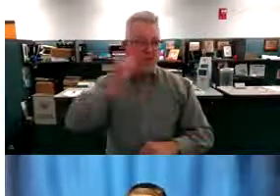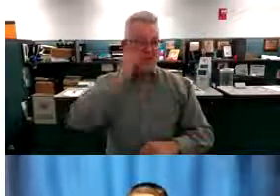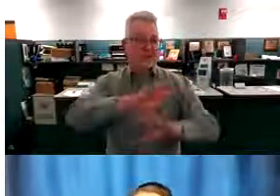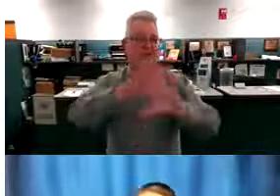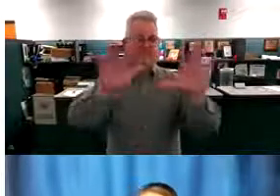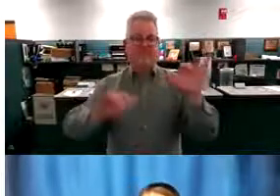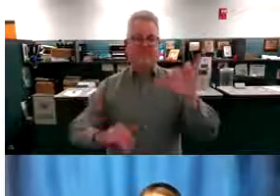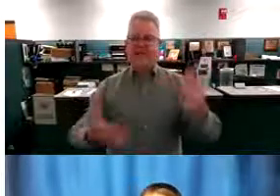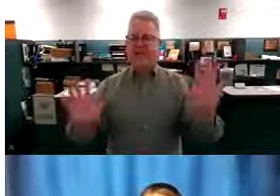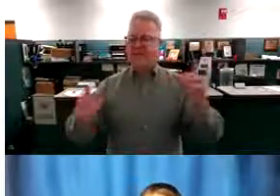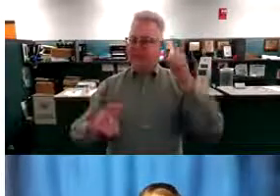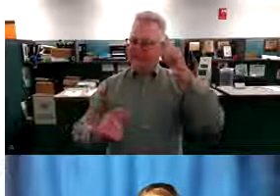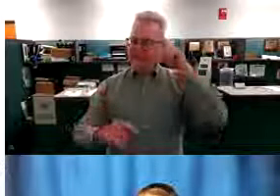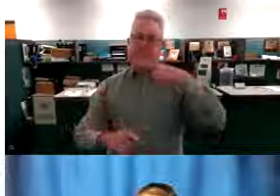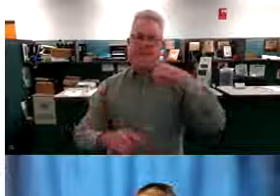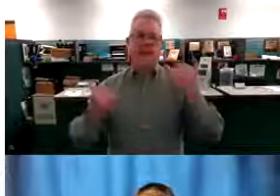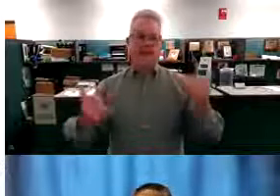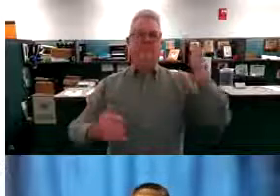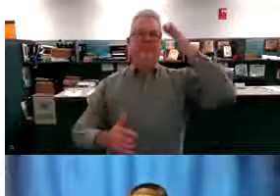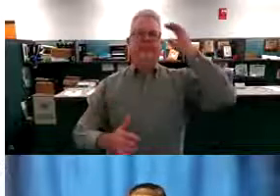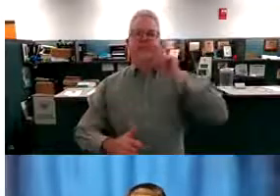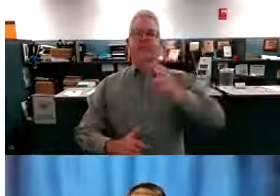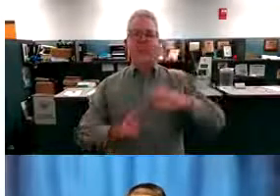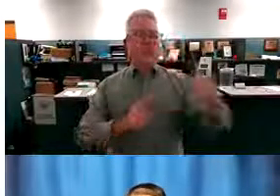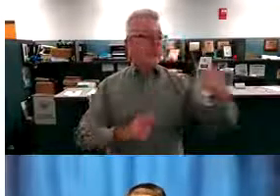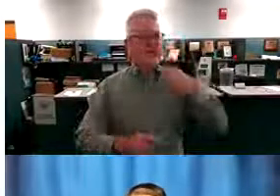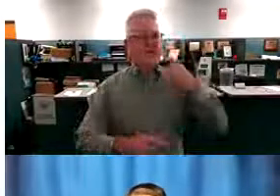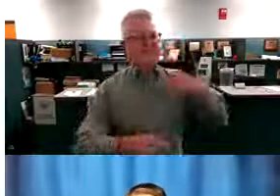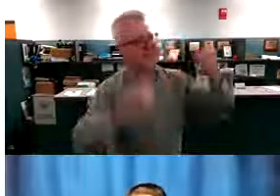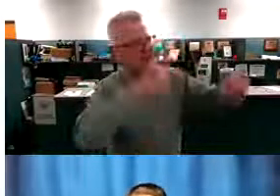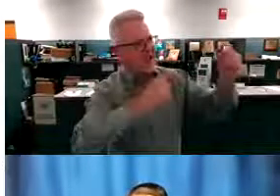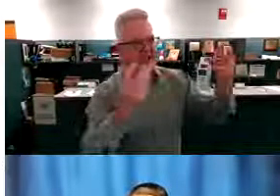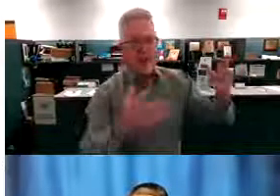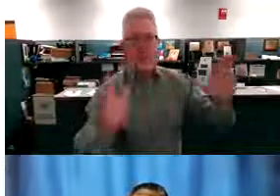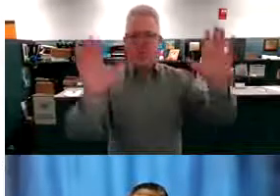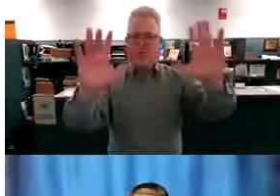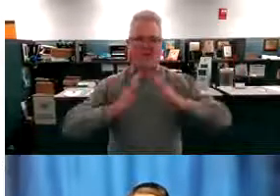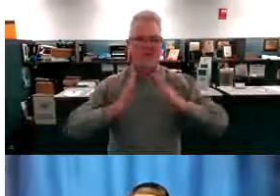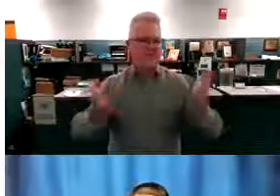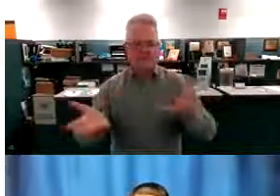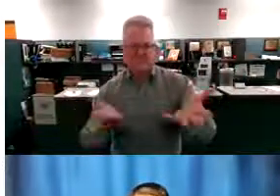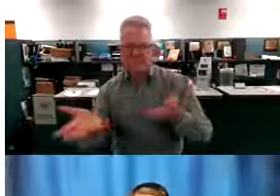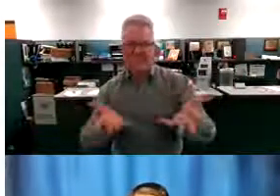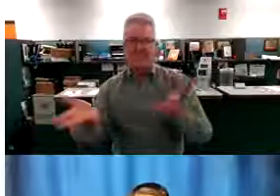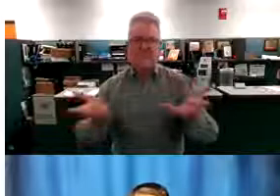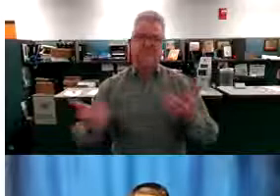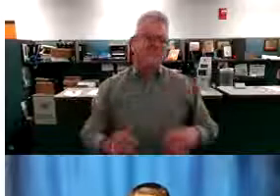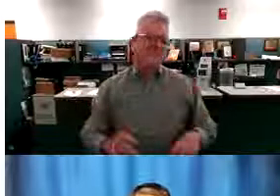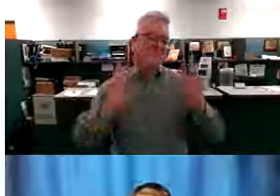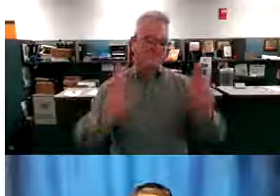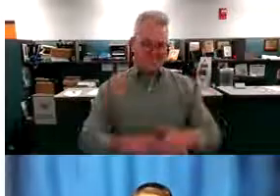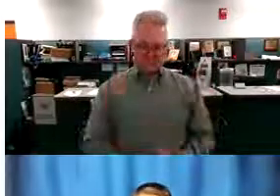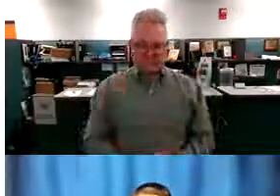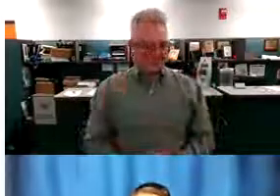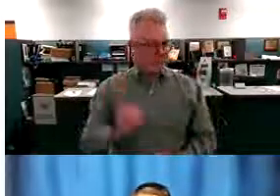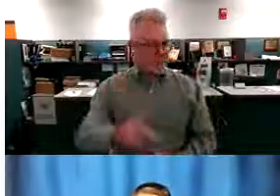sign almost across every state. And so I think there's more general awareness of to the